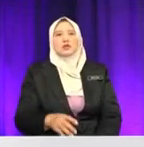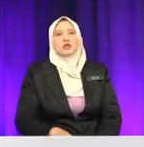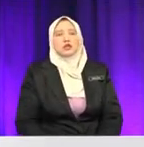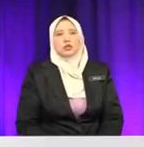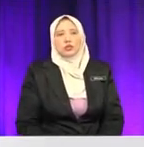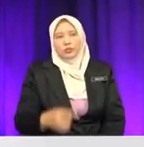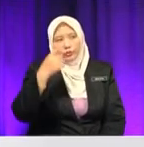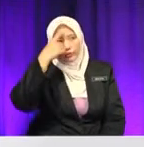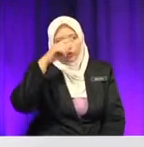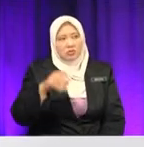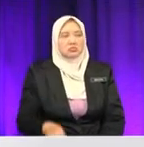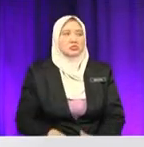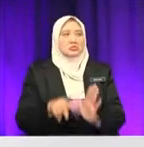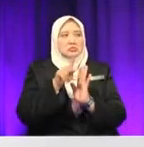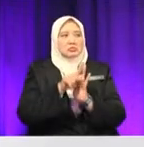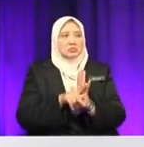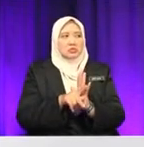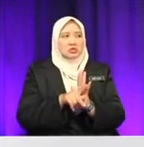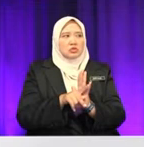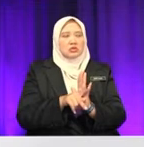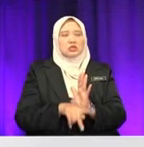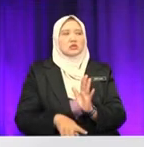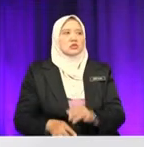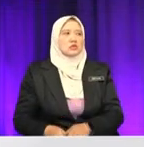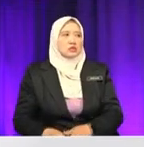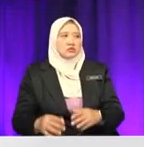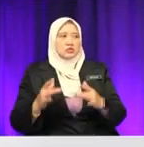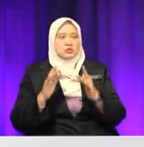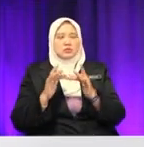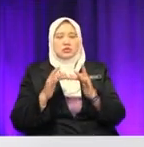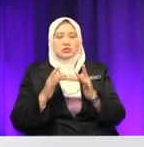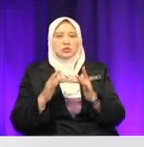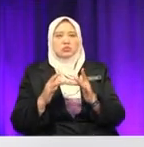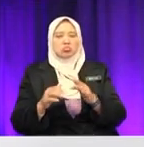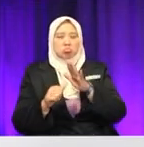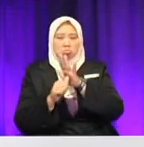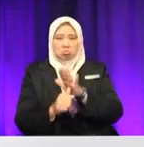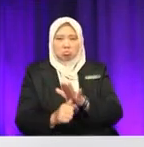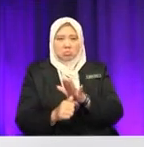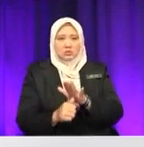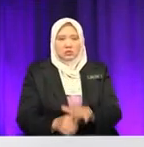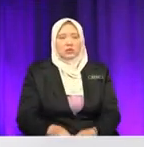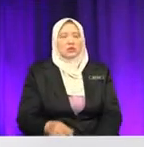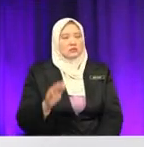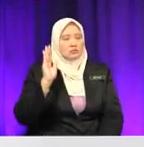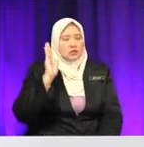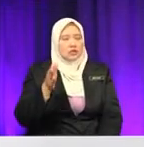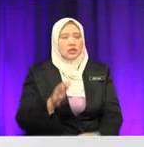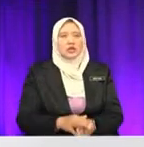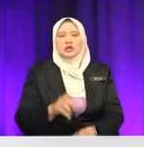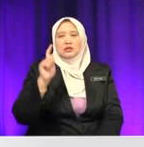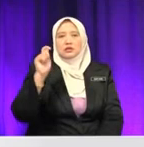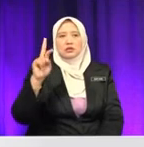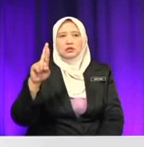cyberbullying is causes trauma. Mm-hmm. It is because teenagers need a peaceful life and do not need to be under